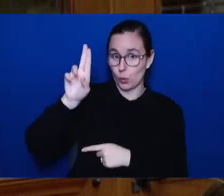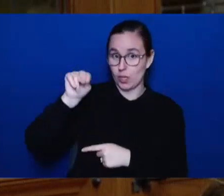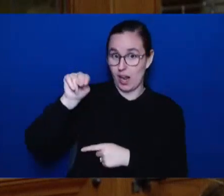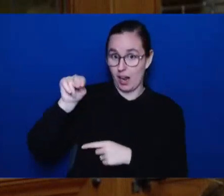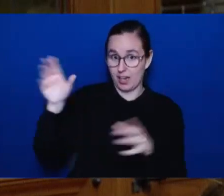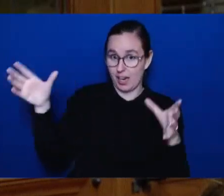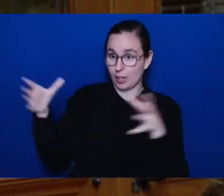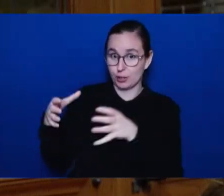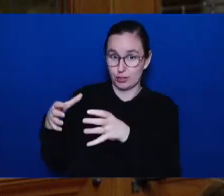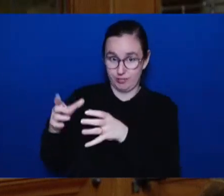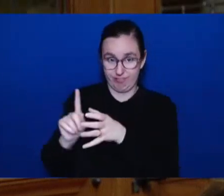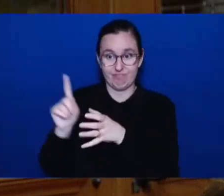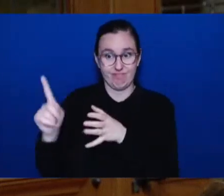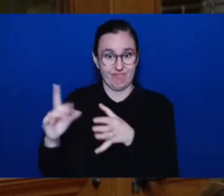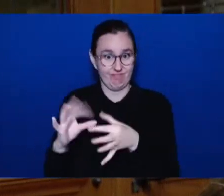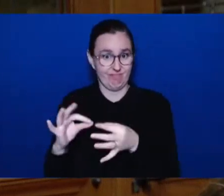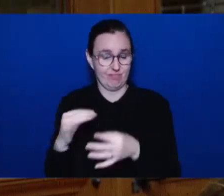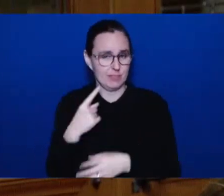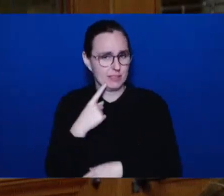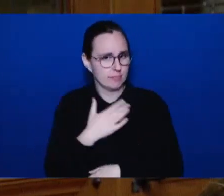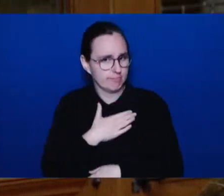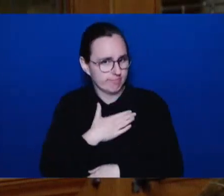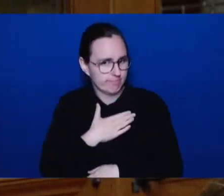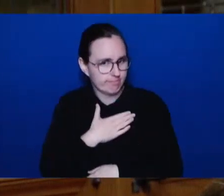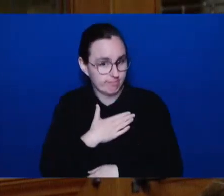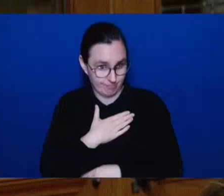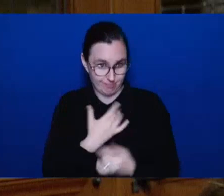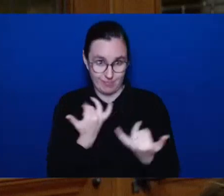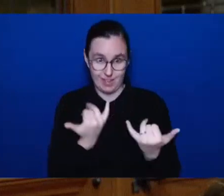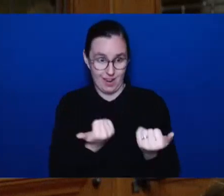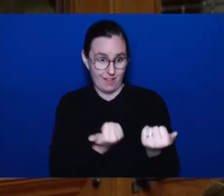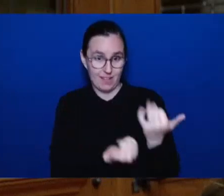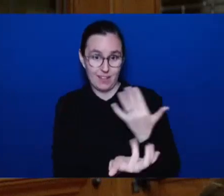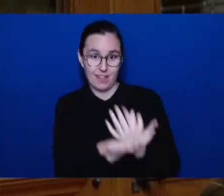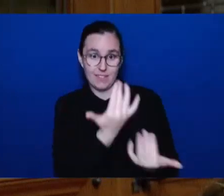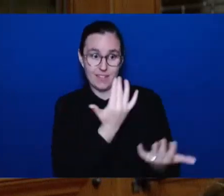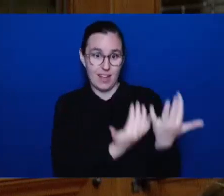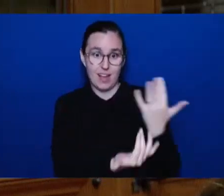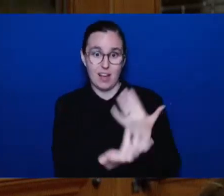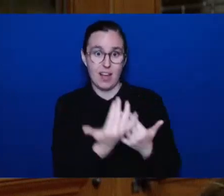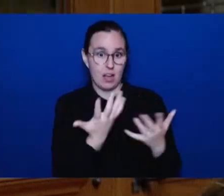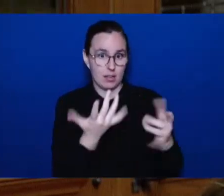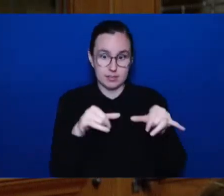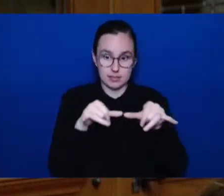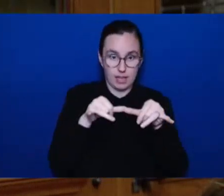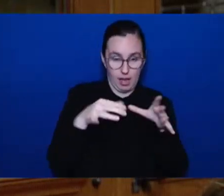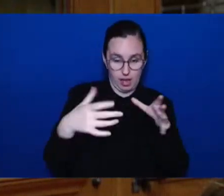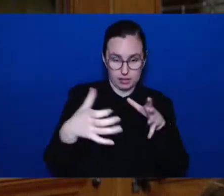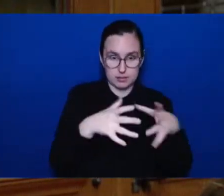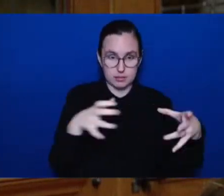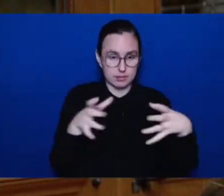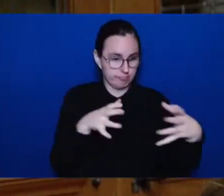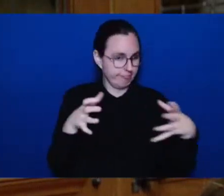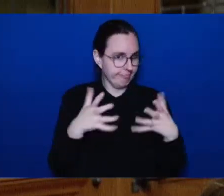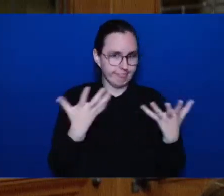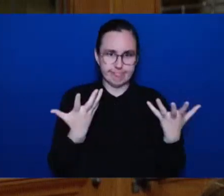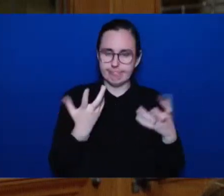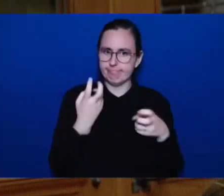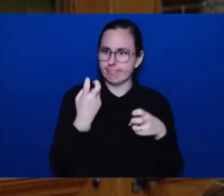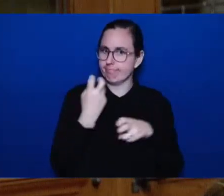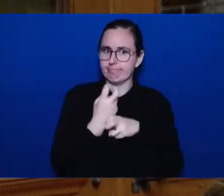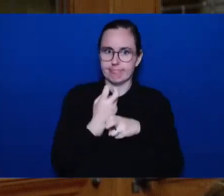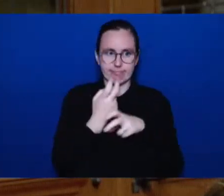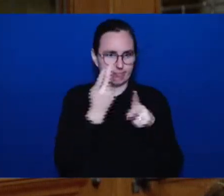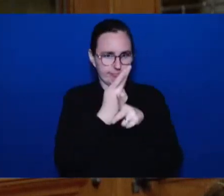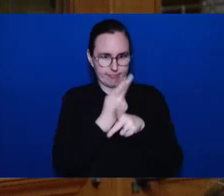quote, on a scope and scale that's nearly impossible for us to be successful against, in part because of a changing climate that